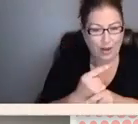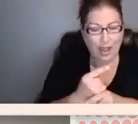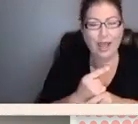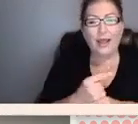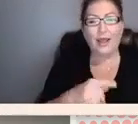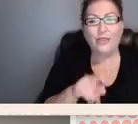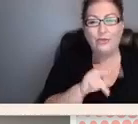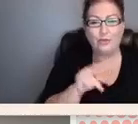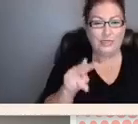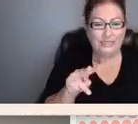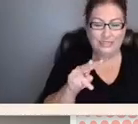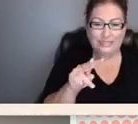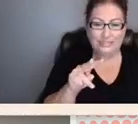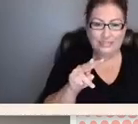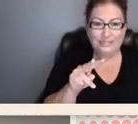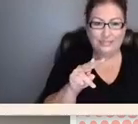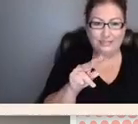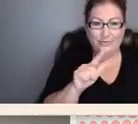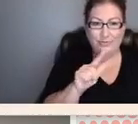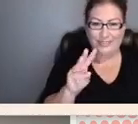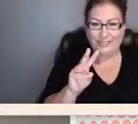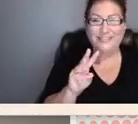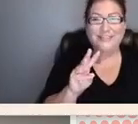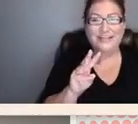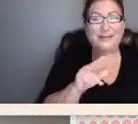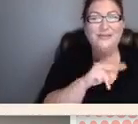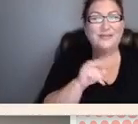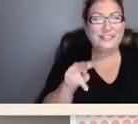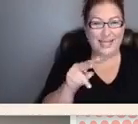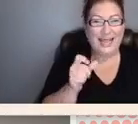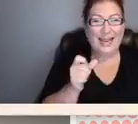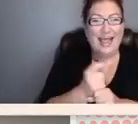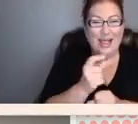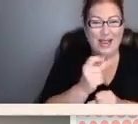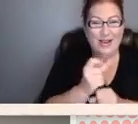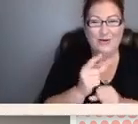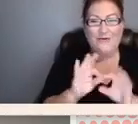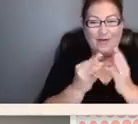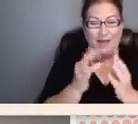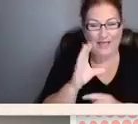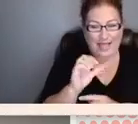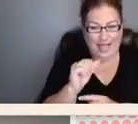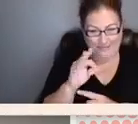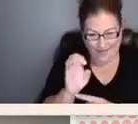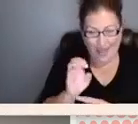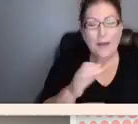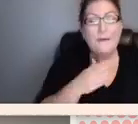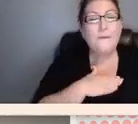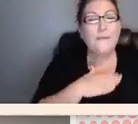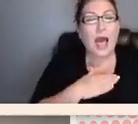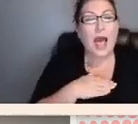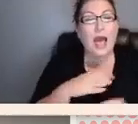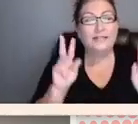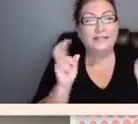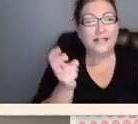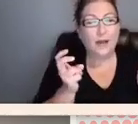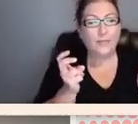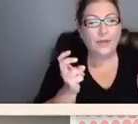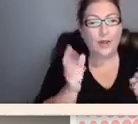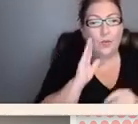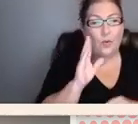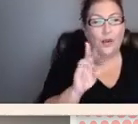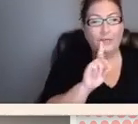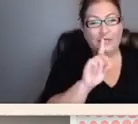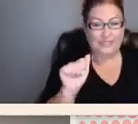26th Annual Family Cafe. My topic will be disability